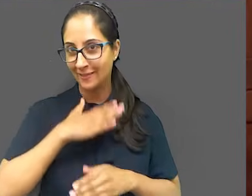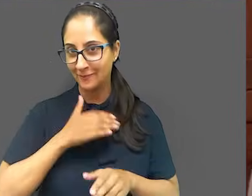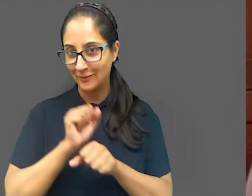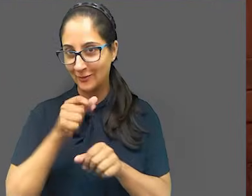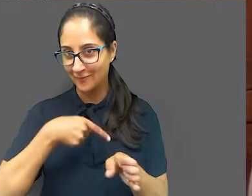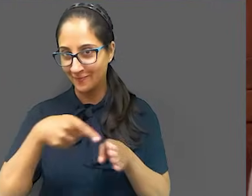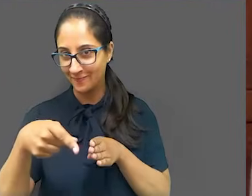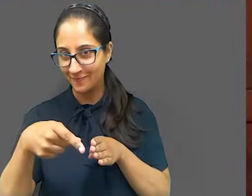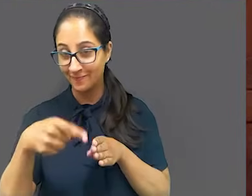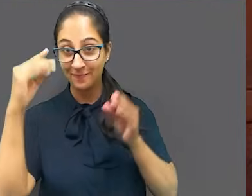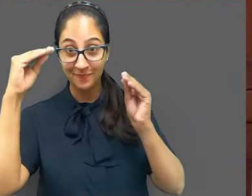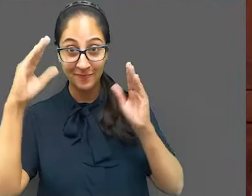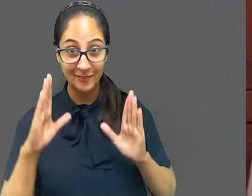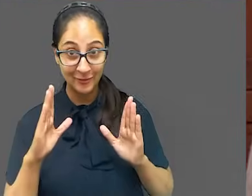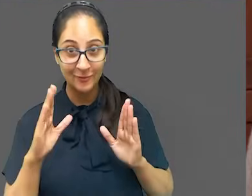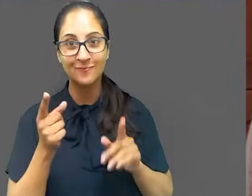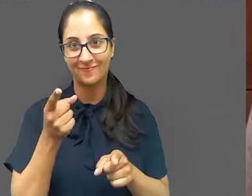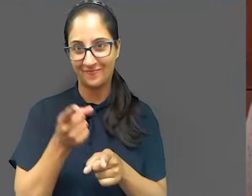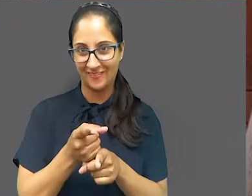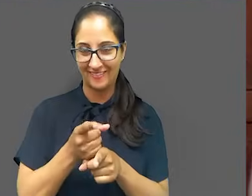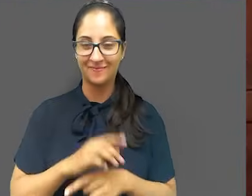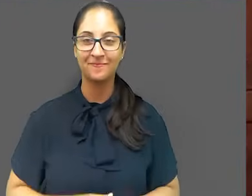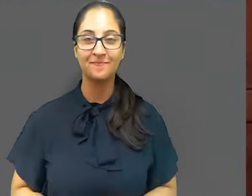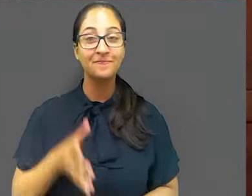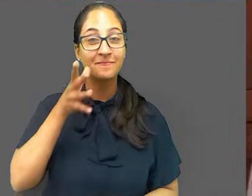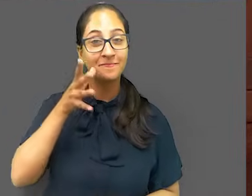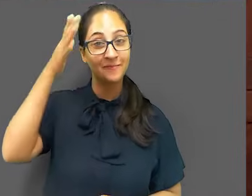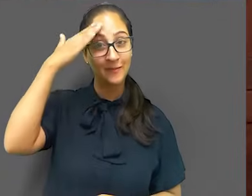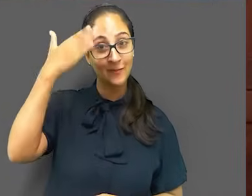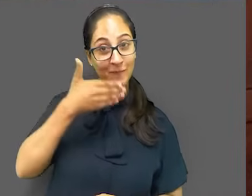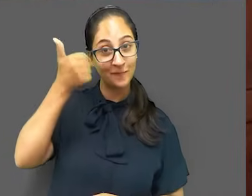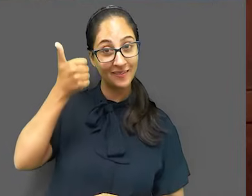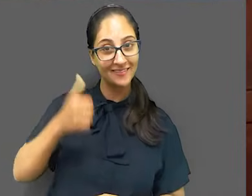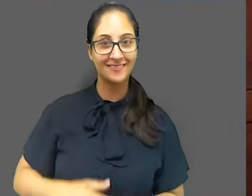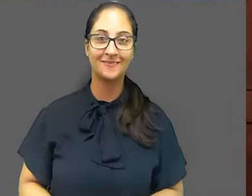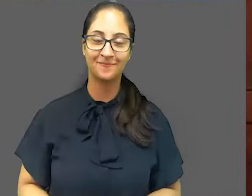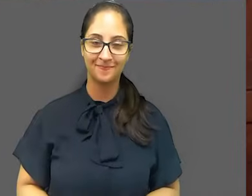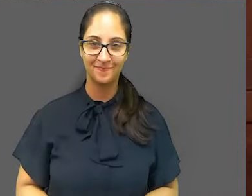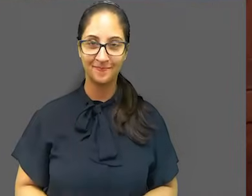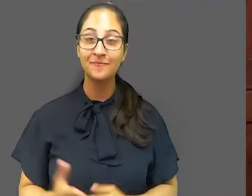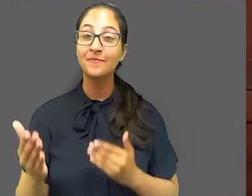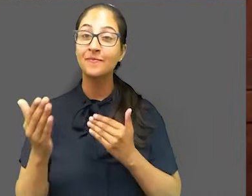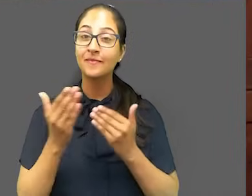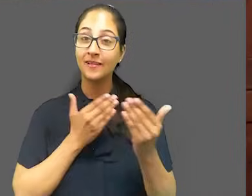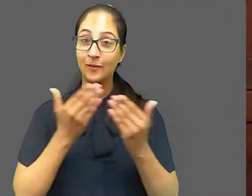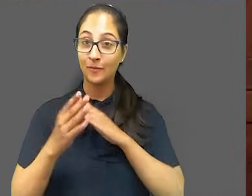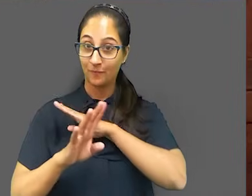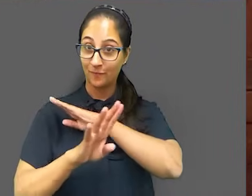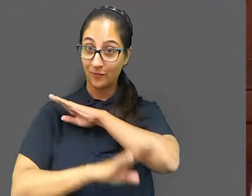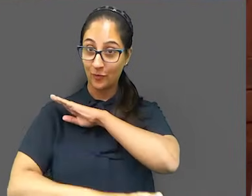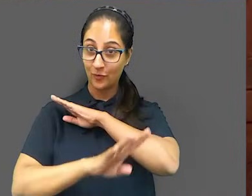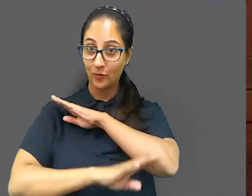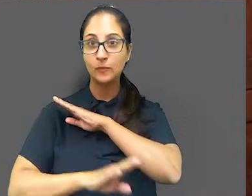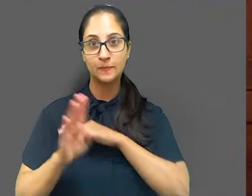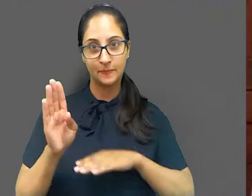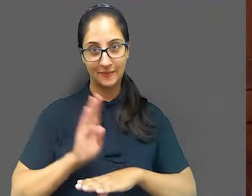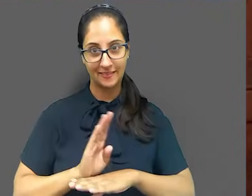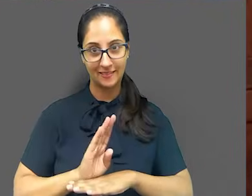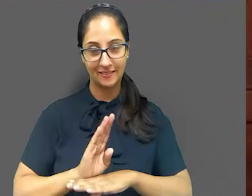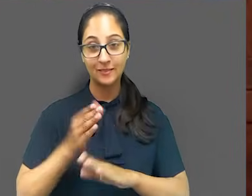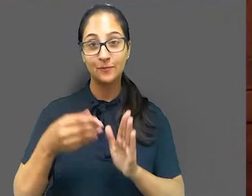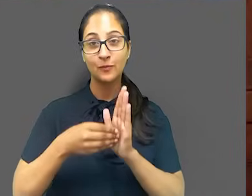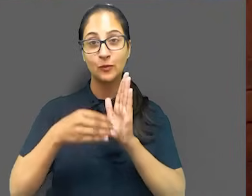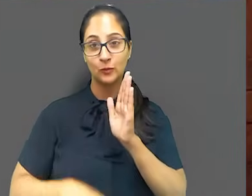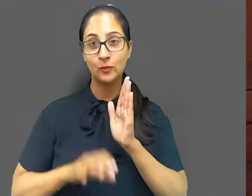you're correct. And I guess, hey, our parents know best, right? It's a busy time nowadays with students going back to